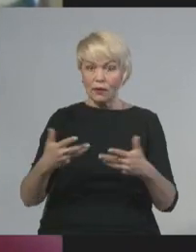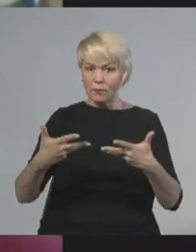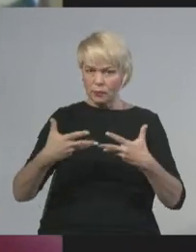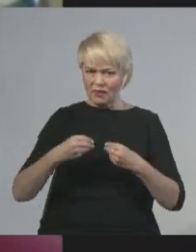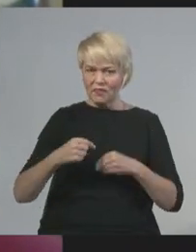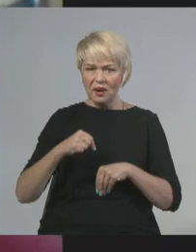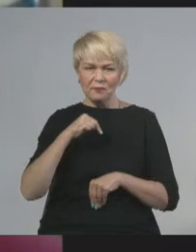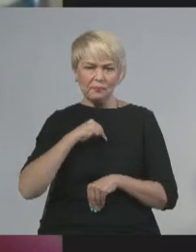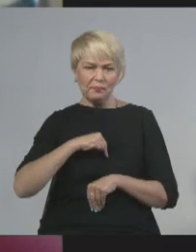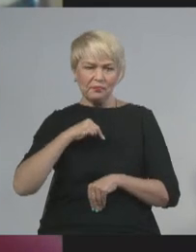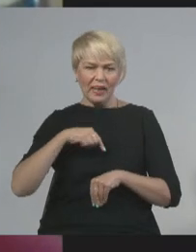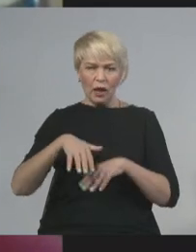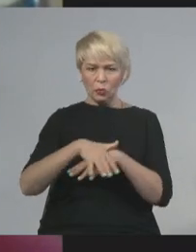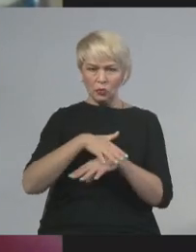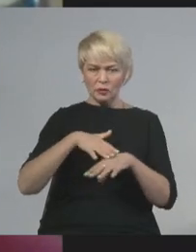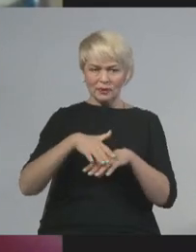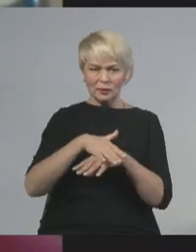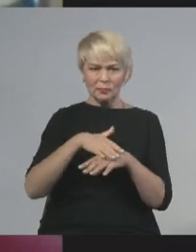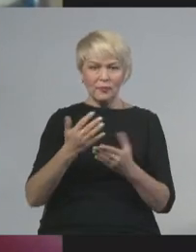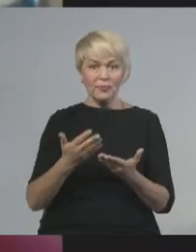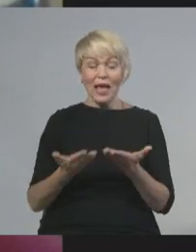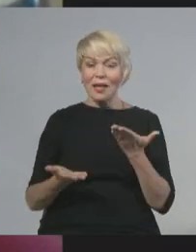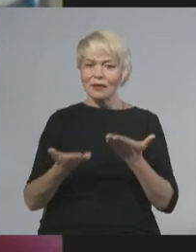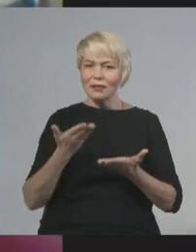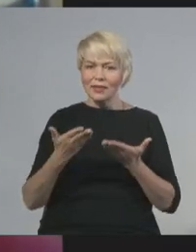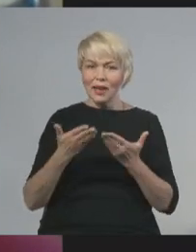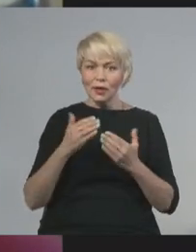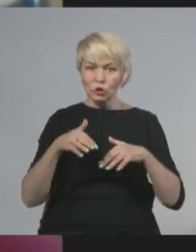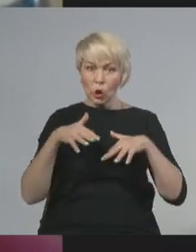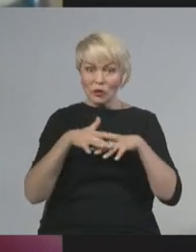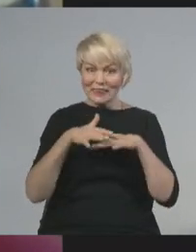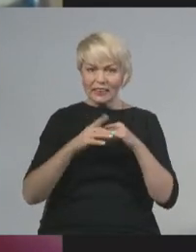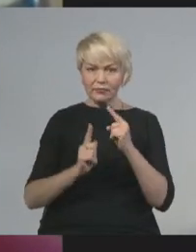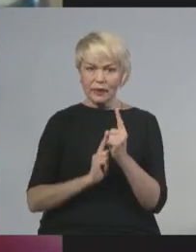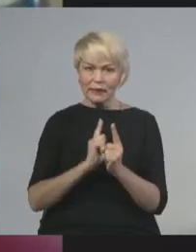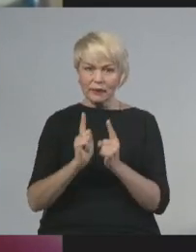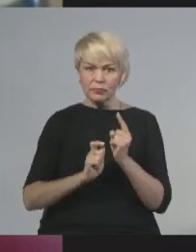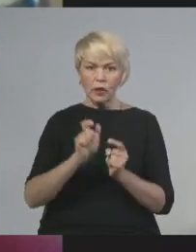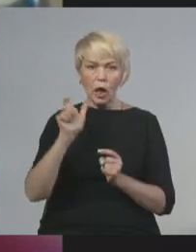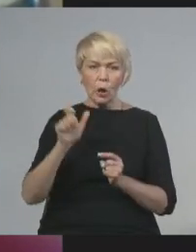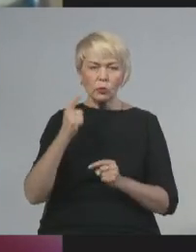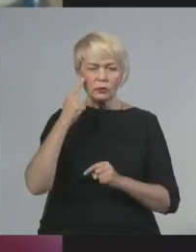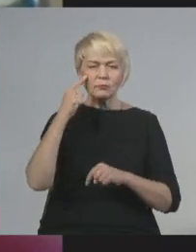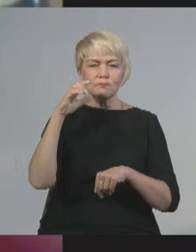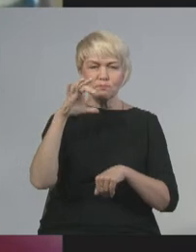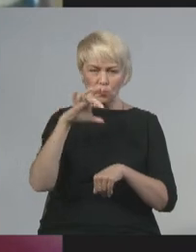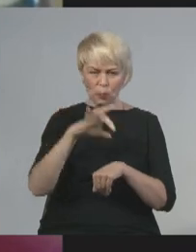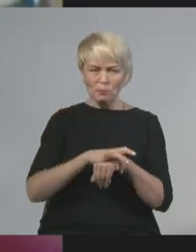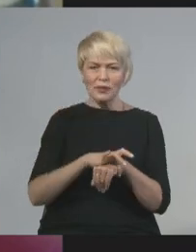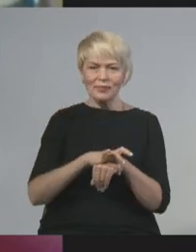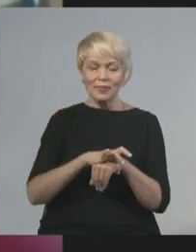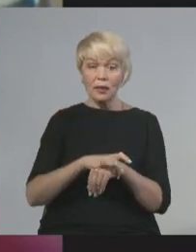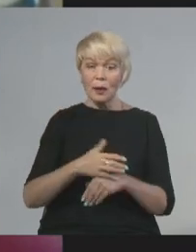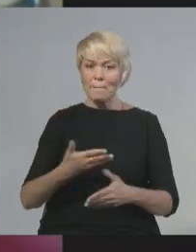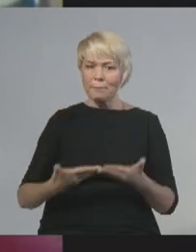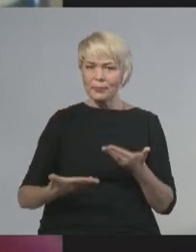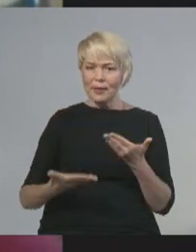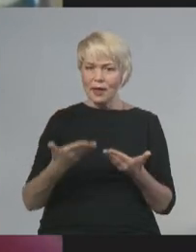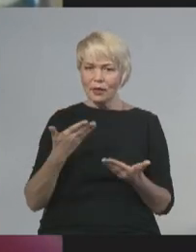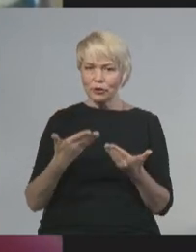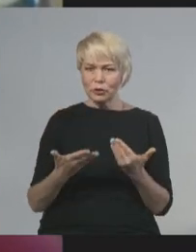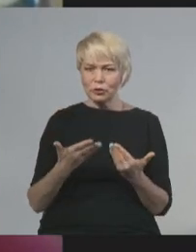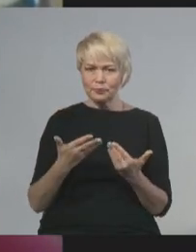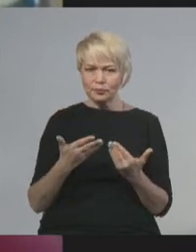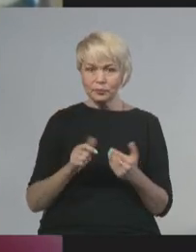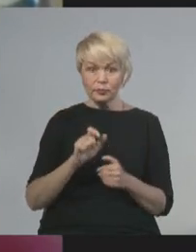even when numbers change people will notice that when the government needs the numbers to be high they will be high when the government needs